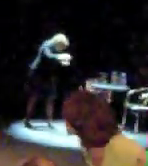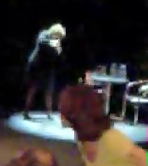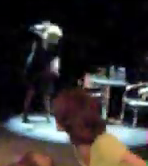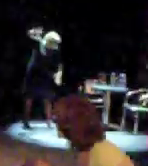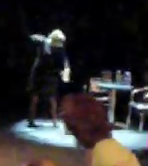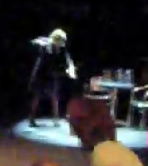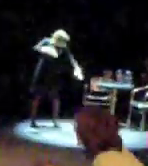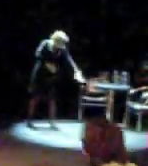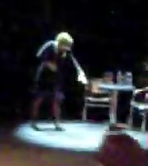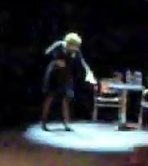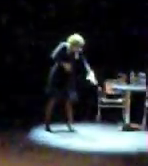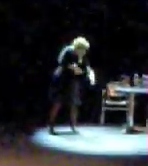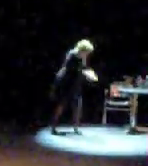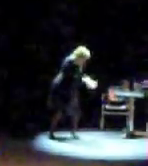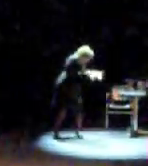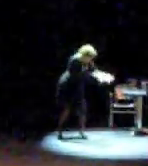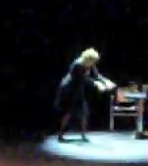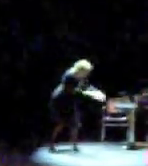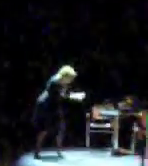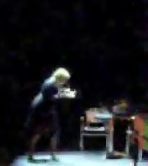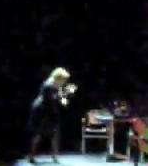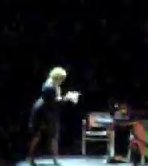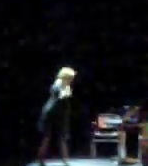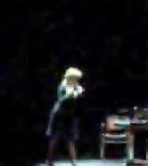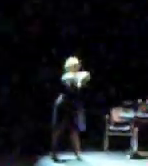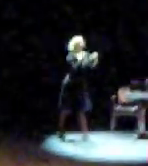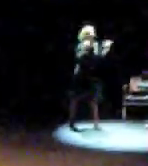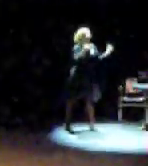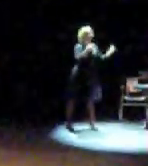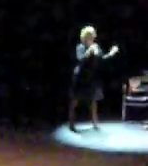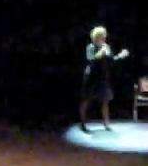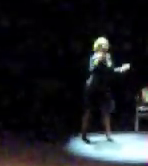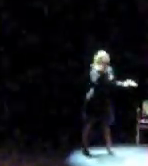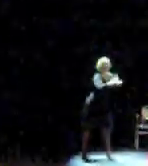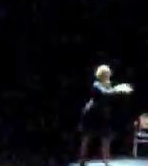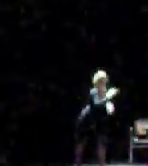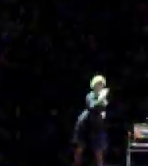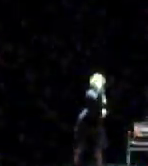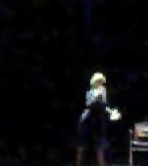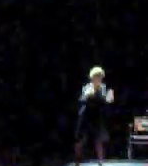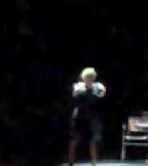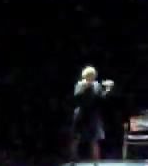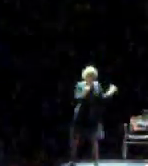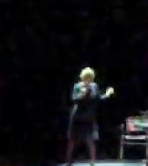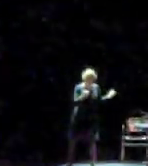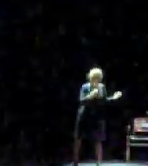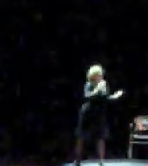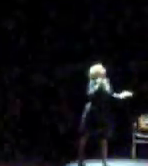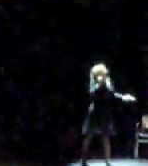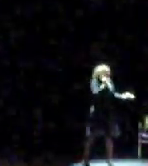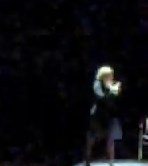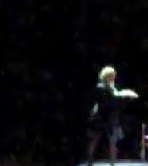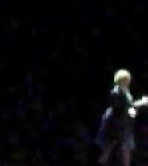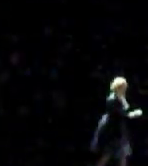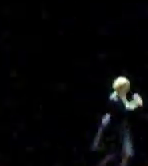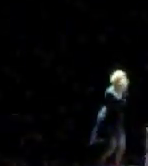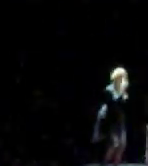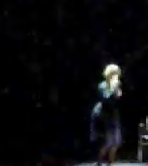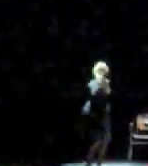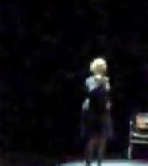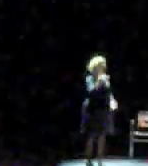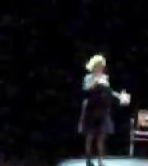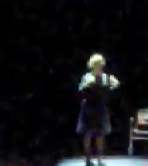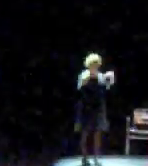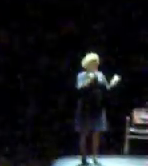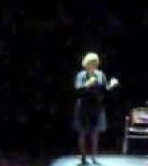steady, till they have the courage, till they know the courage, till they understand that the only